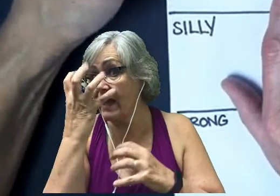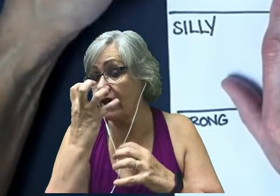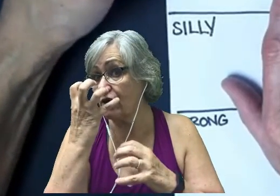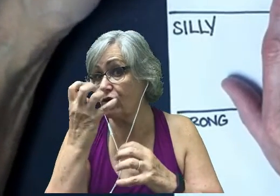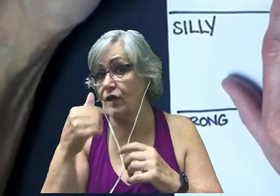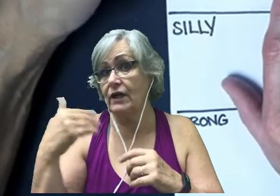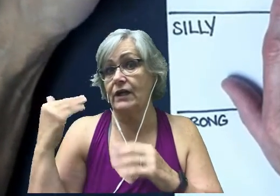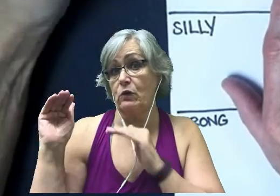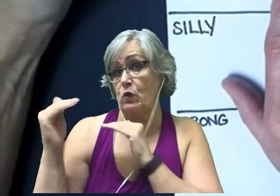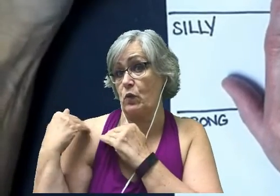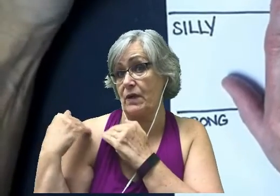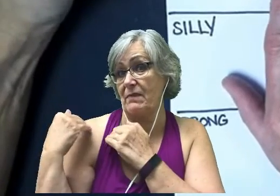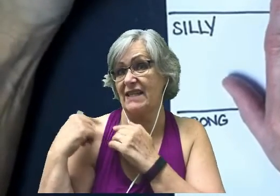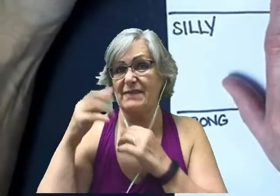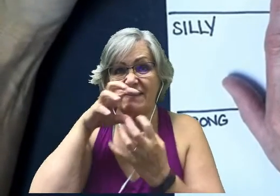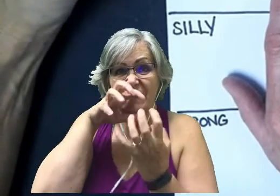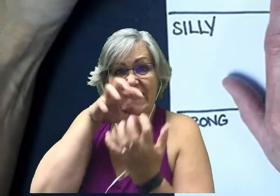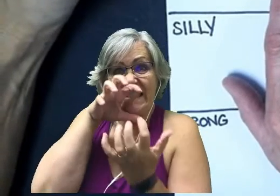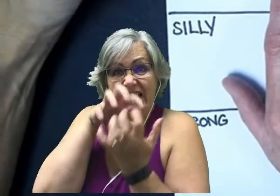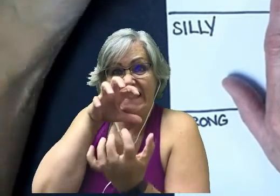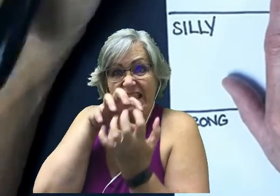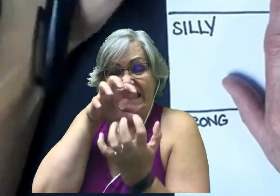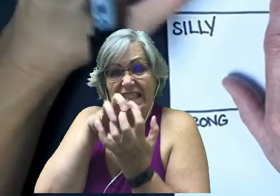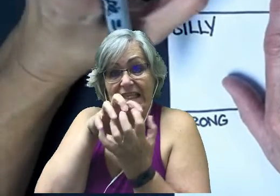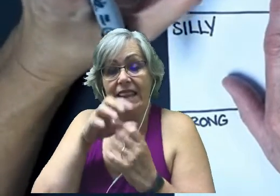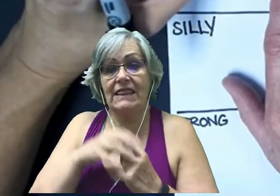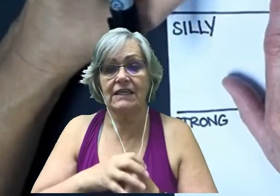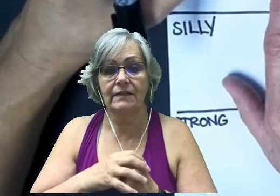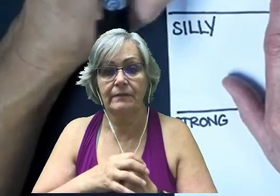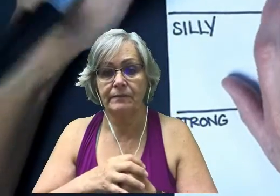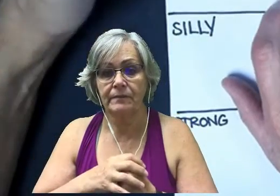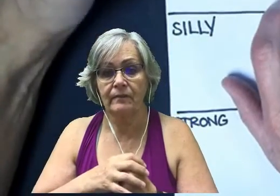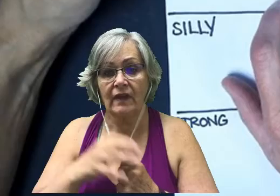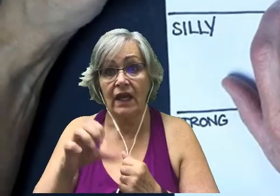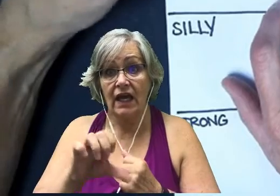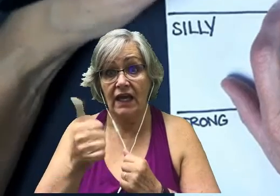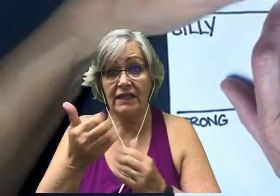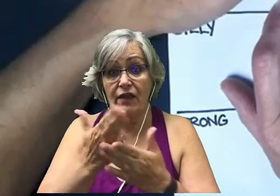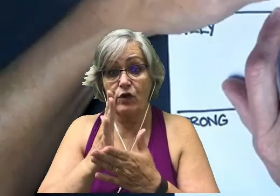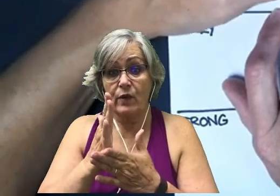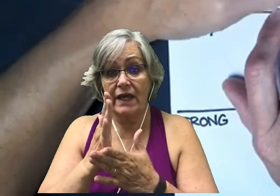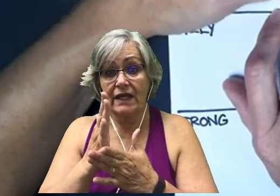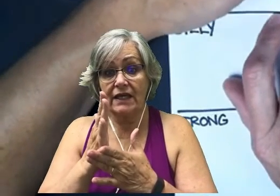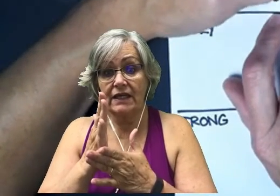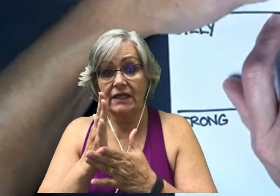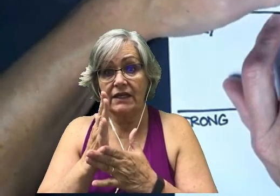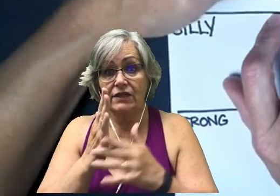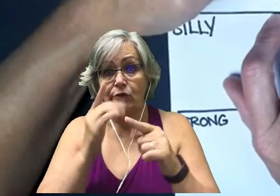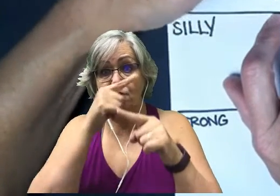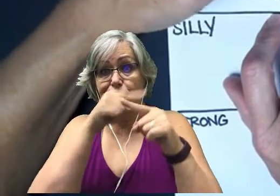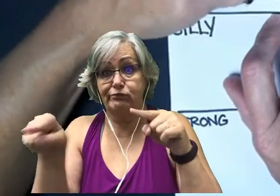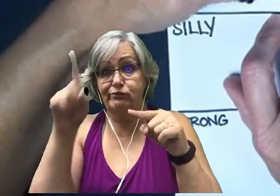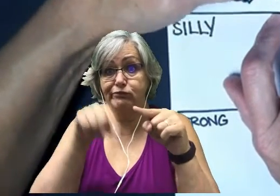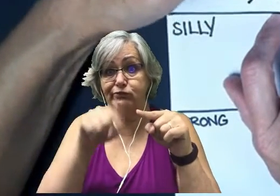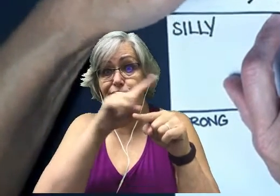show anger. It kind of reminds me of teeth or something that's saying "rawr" kind of thing. Another way to show it